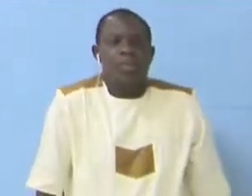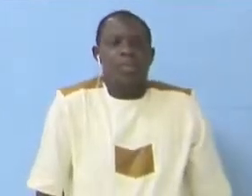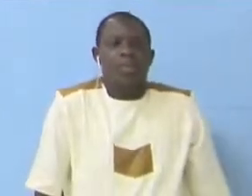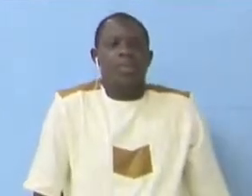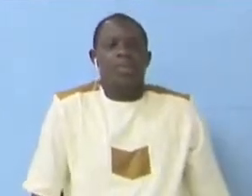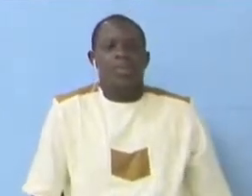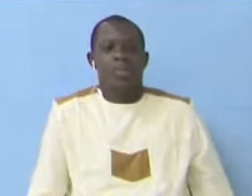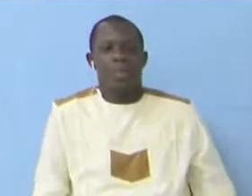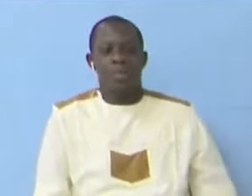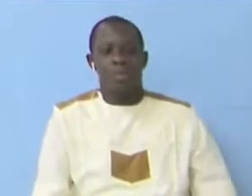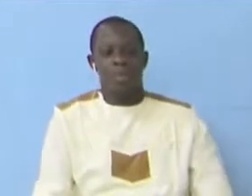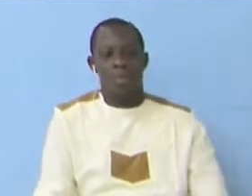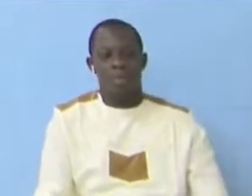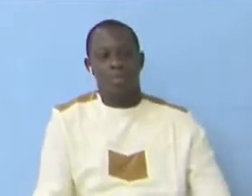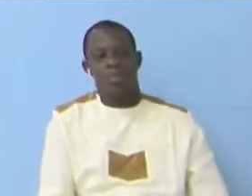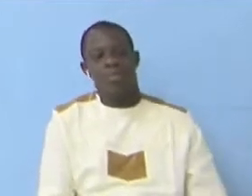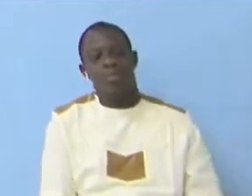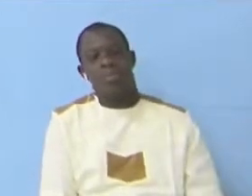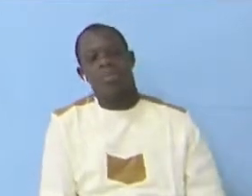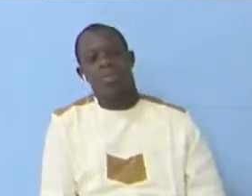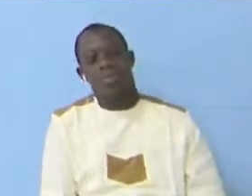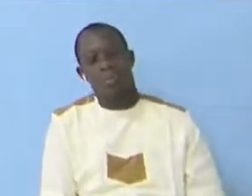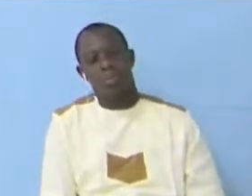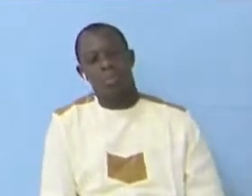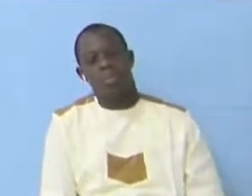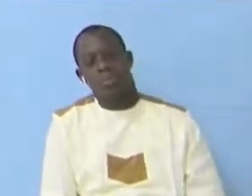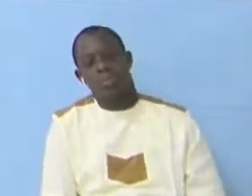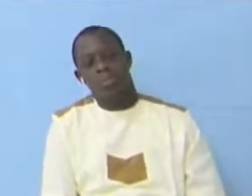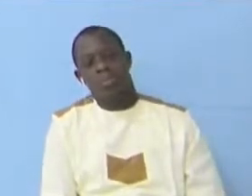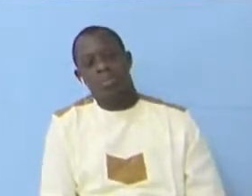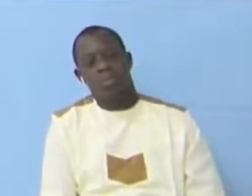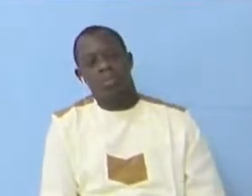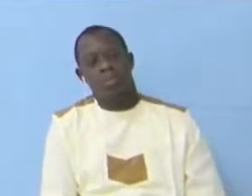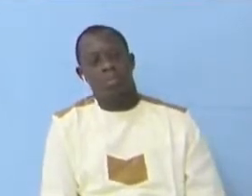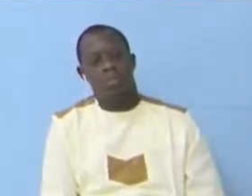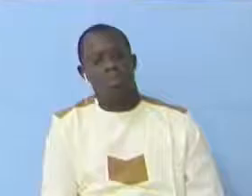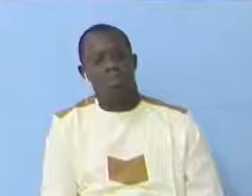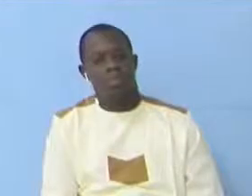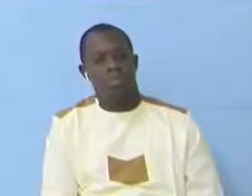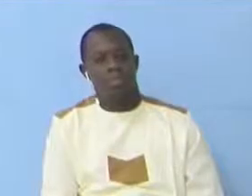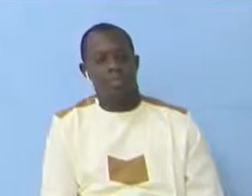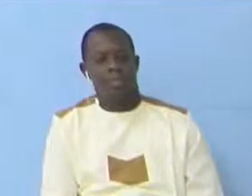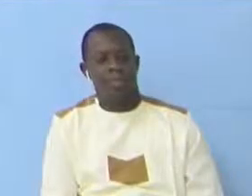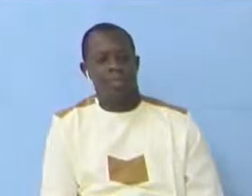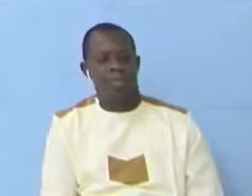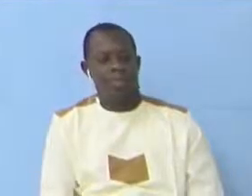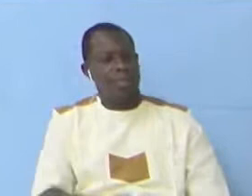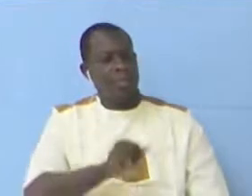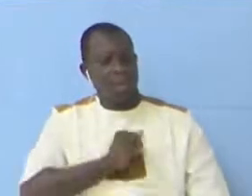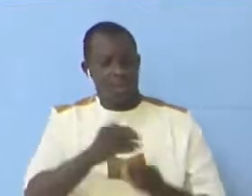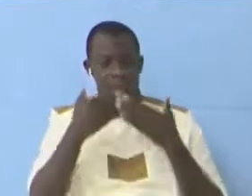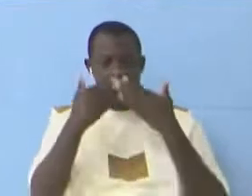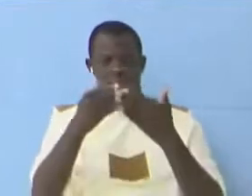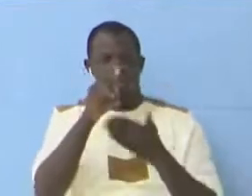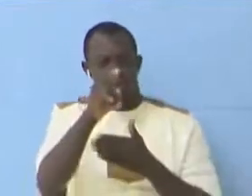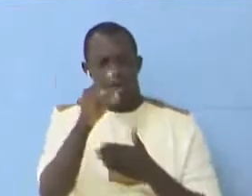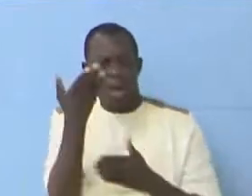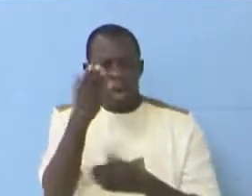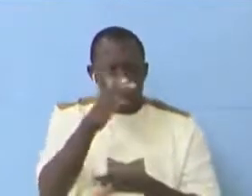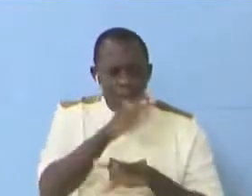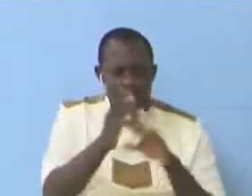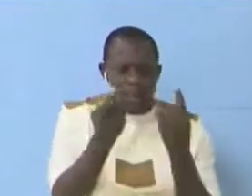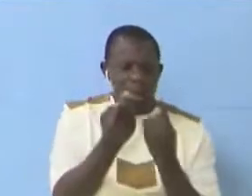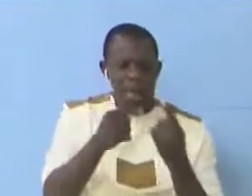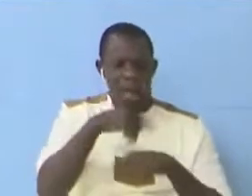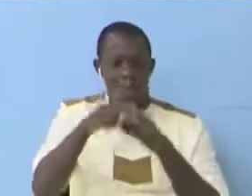ak boss pour jël ay nit ñoo xam ne ñu ngi jóge ko boori Bara. Did he tell you anything about these people? wax na lu dara ci mbiri